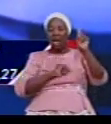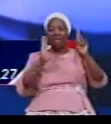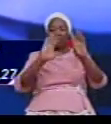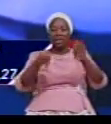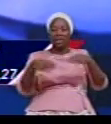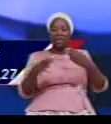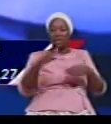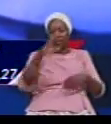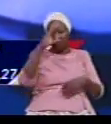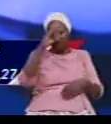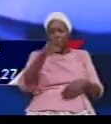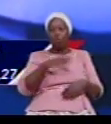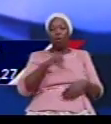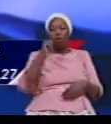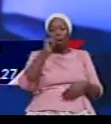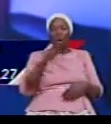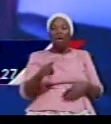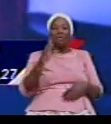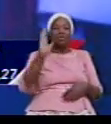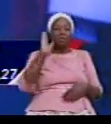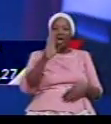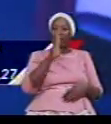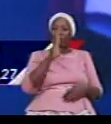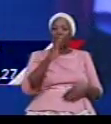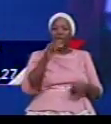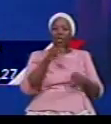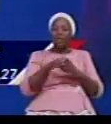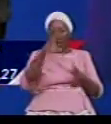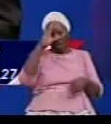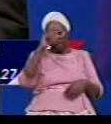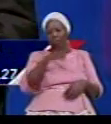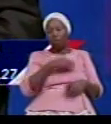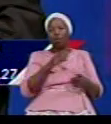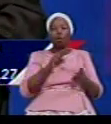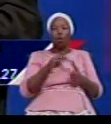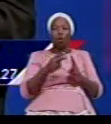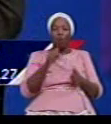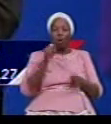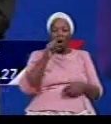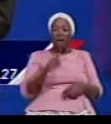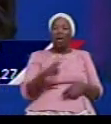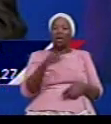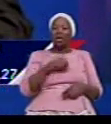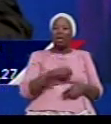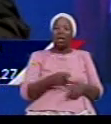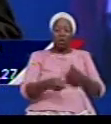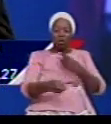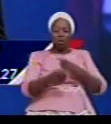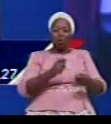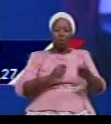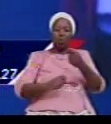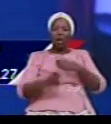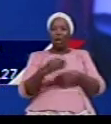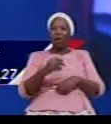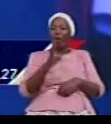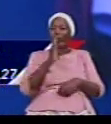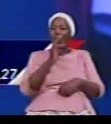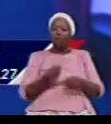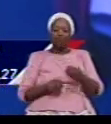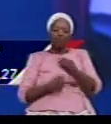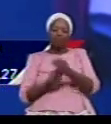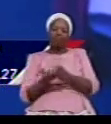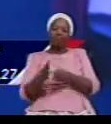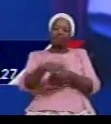him or her shall be in him or in her a well of water springing